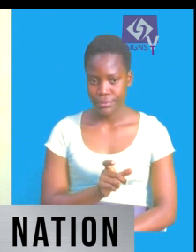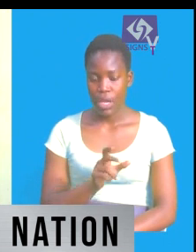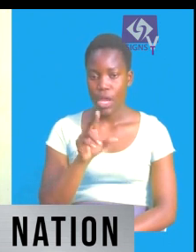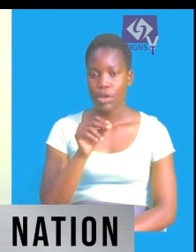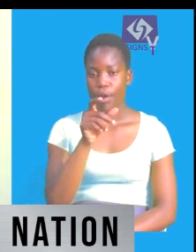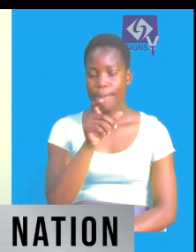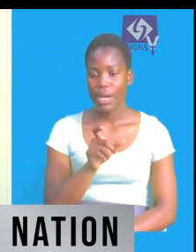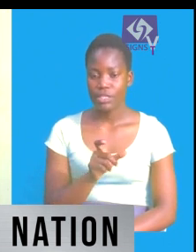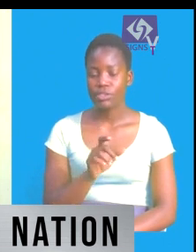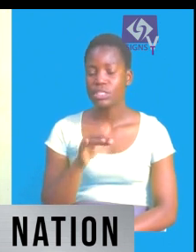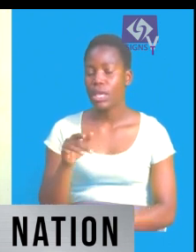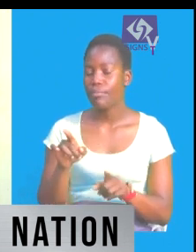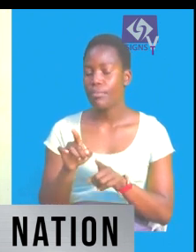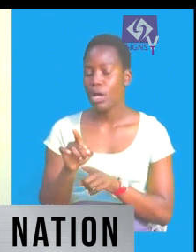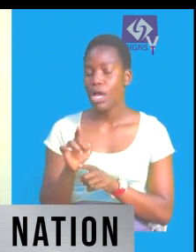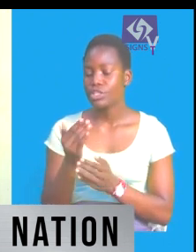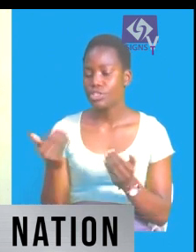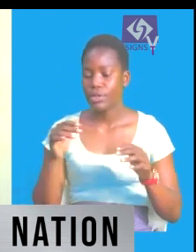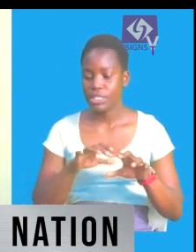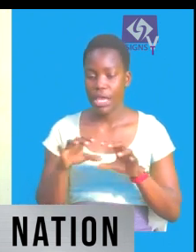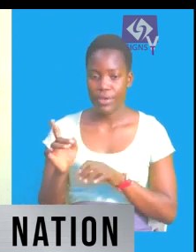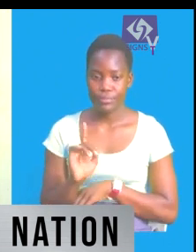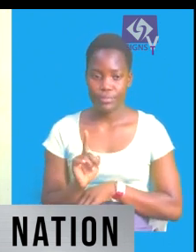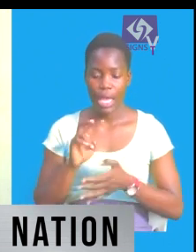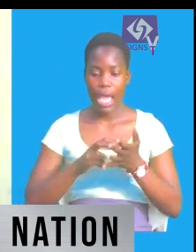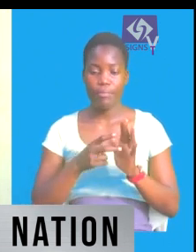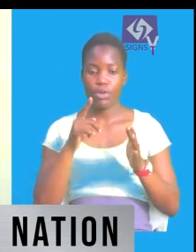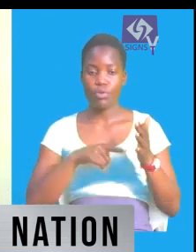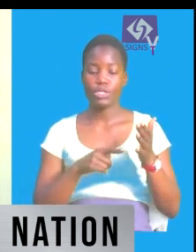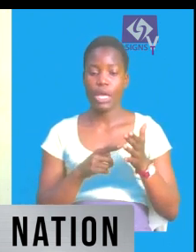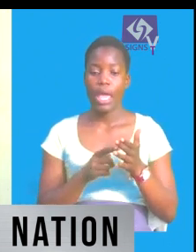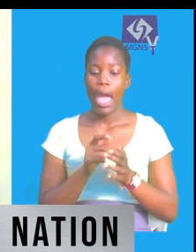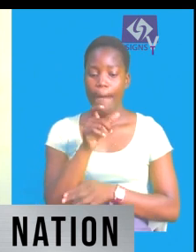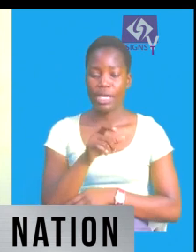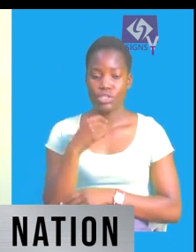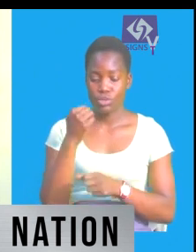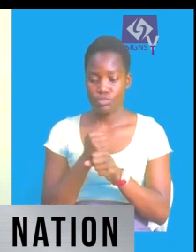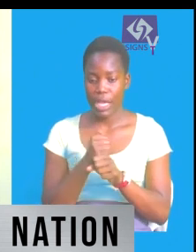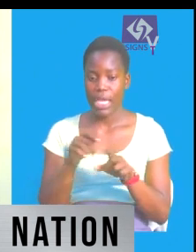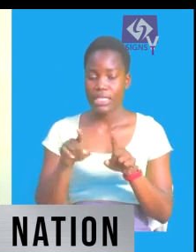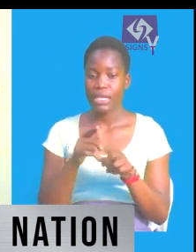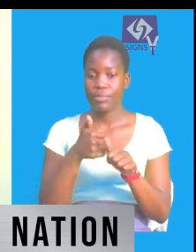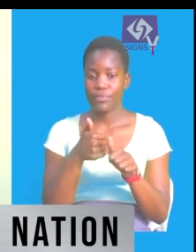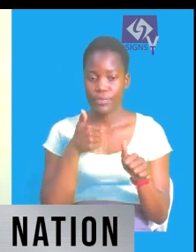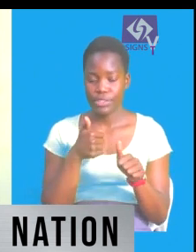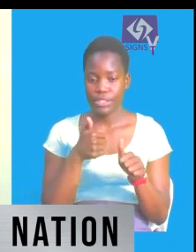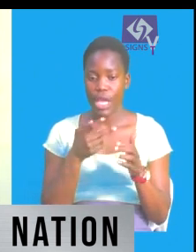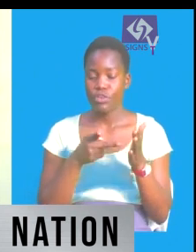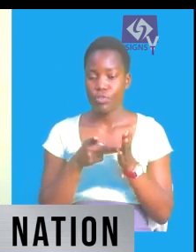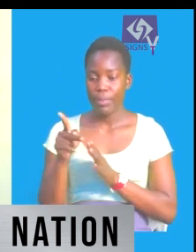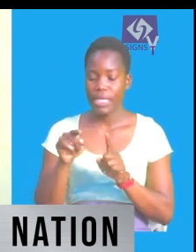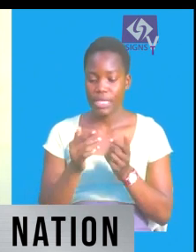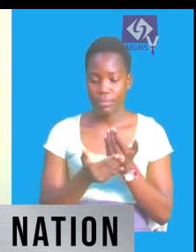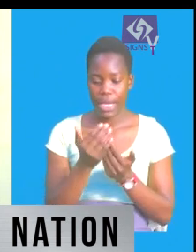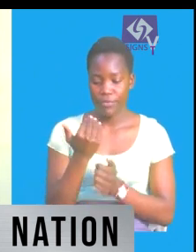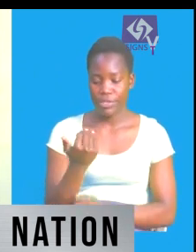nobody's child would be suffering. Okay. What do I mean by that? This person who is working and refuses to, vehemently, I'm not going to provide for